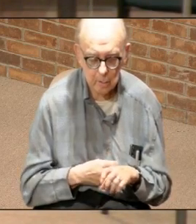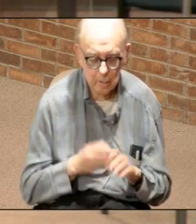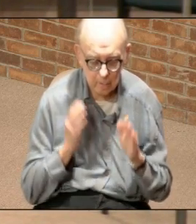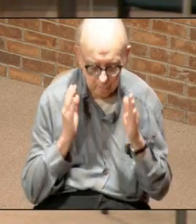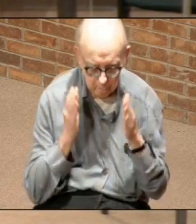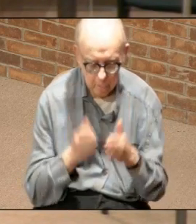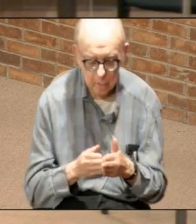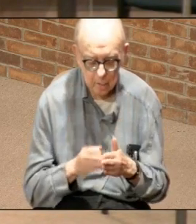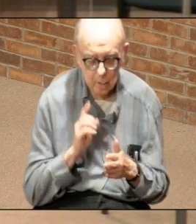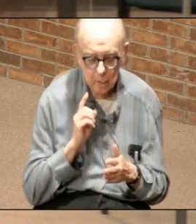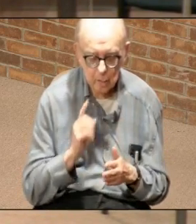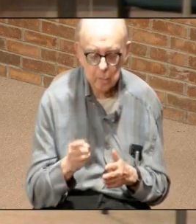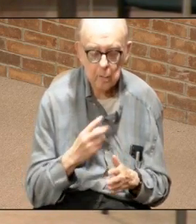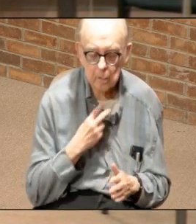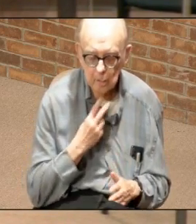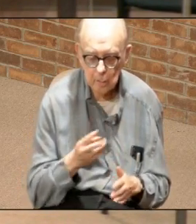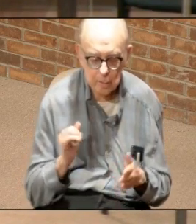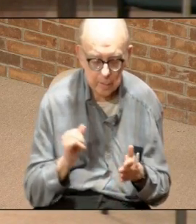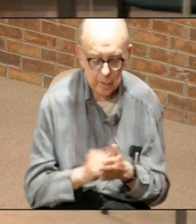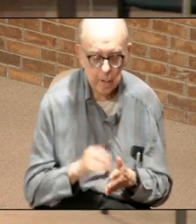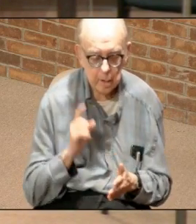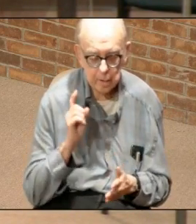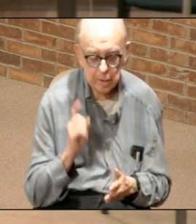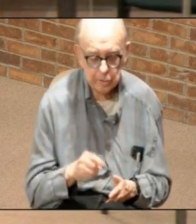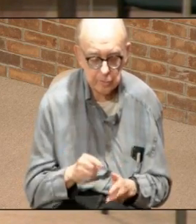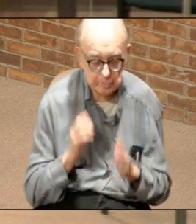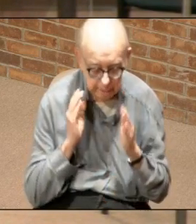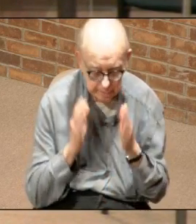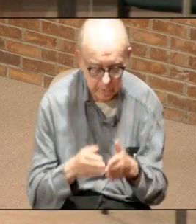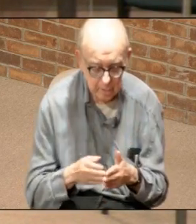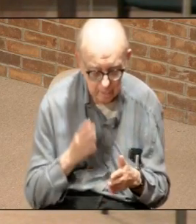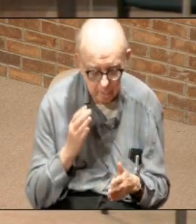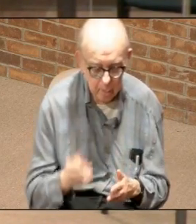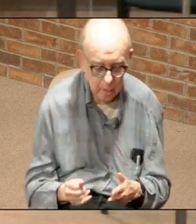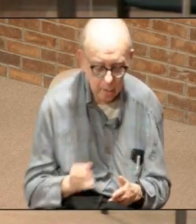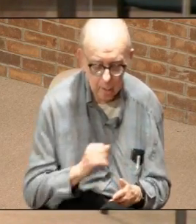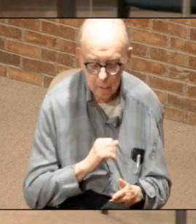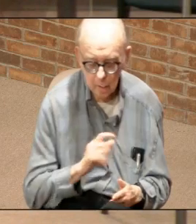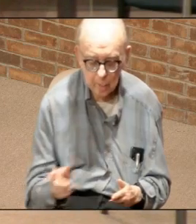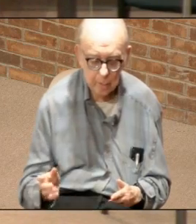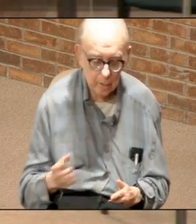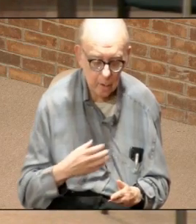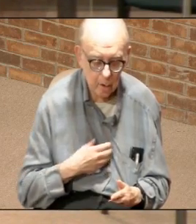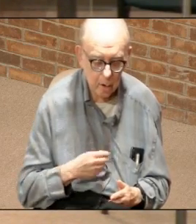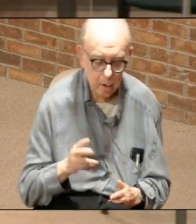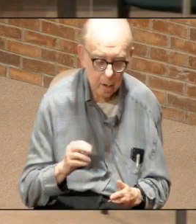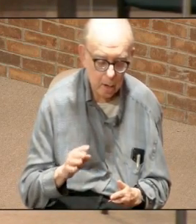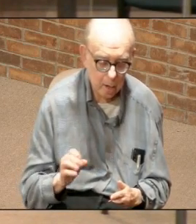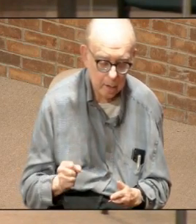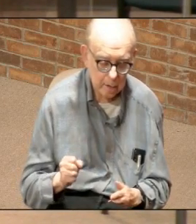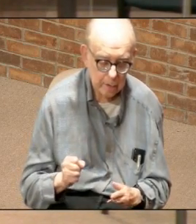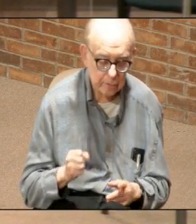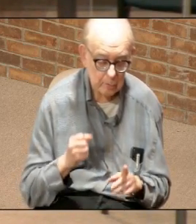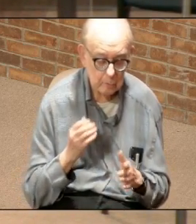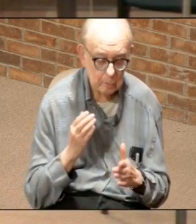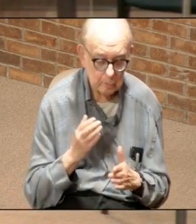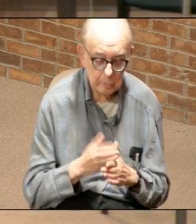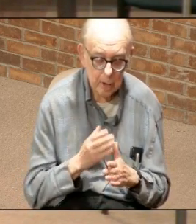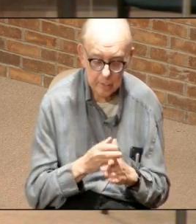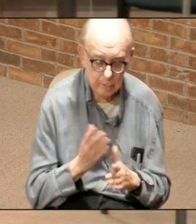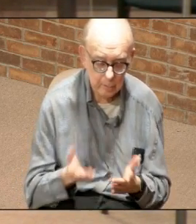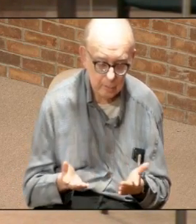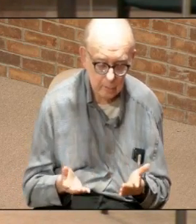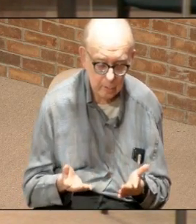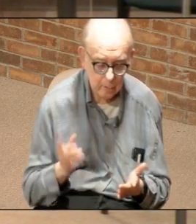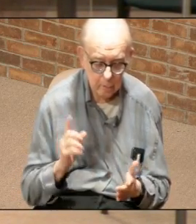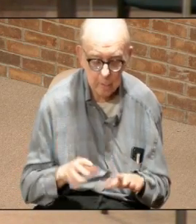focus on the one voice that you should be listening to because all of the white noise is hitting you.